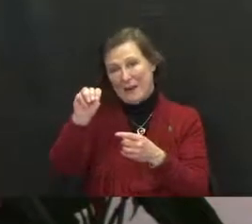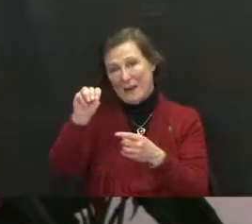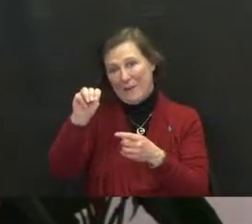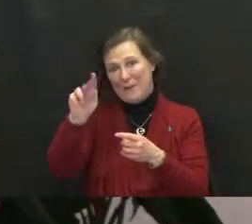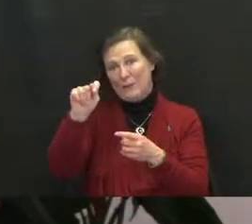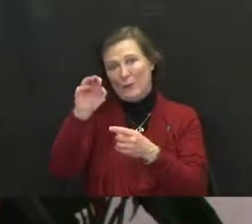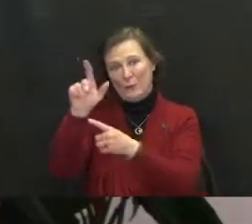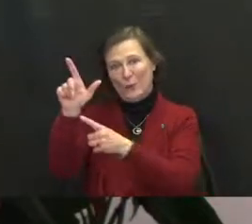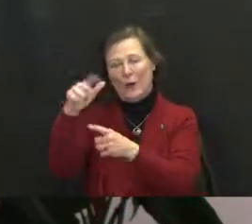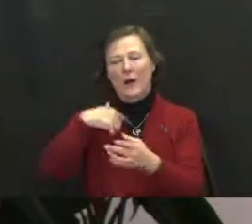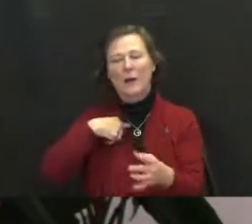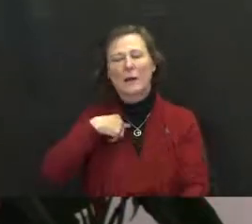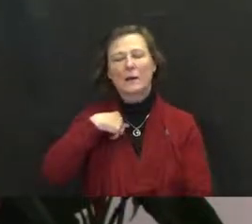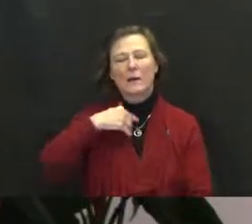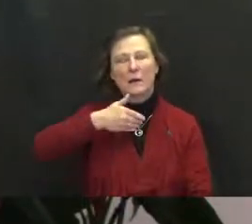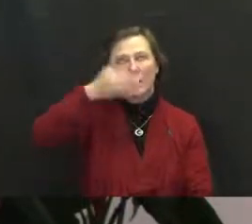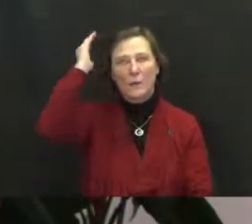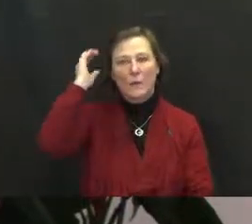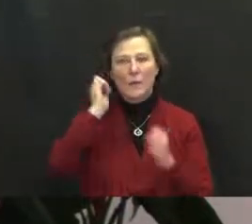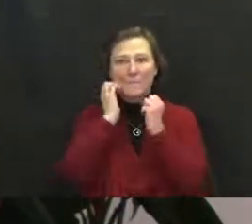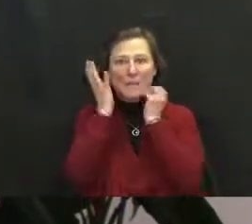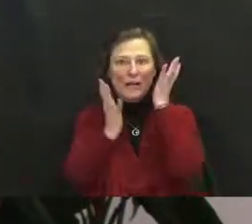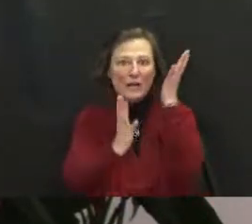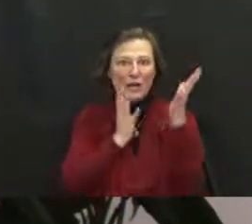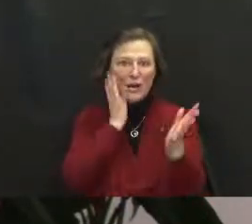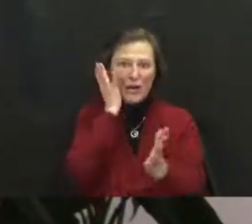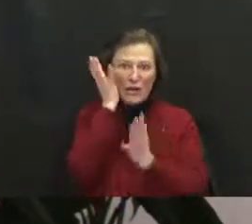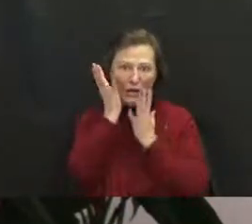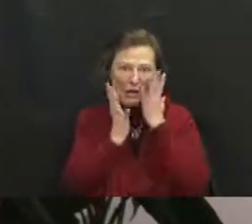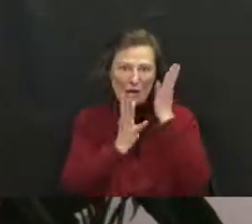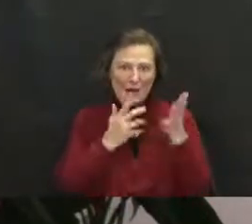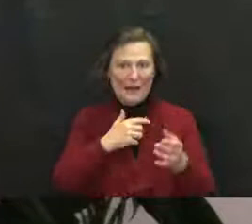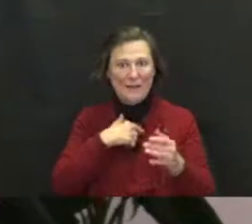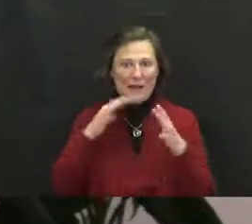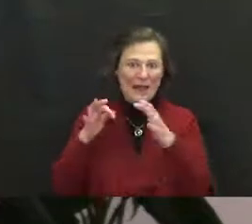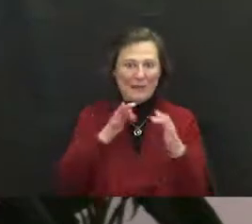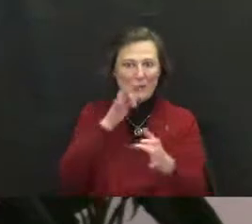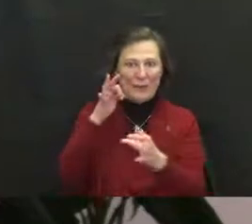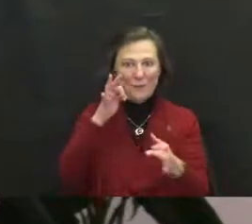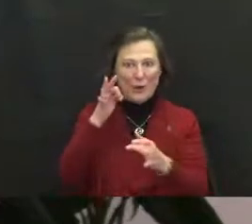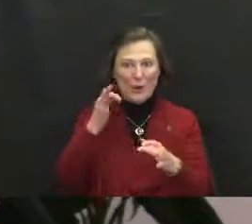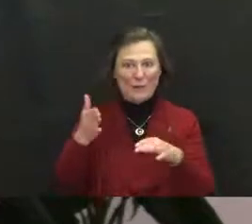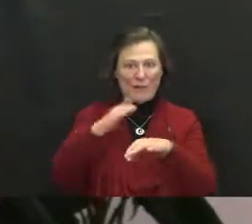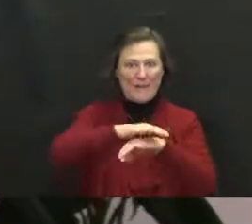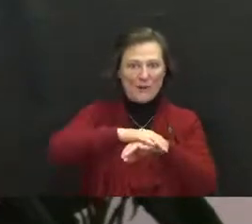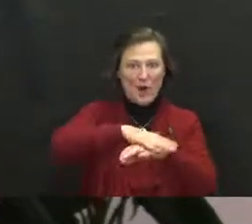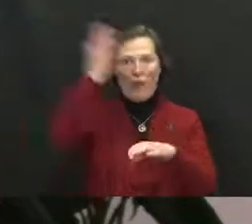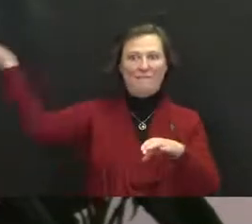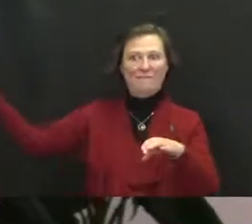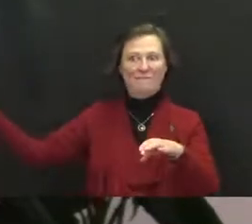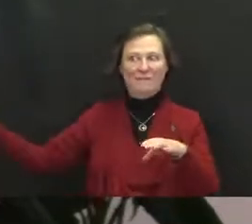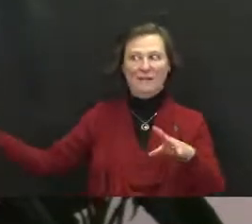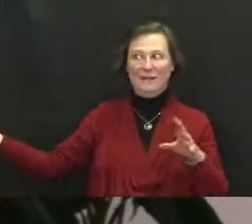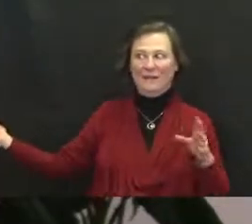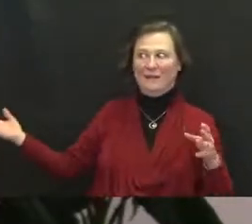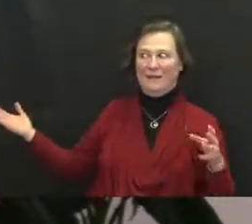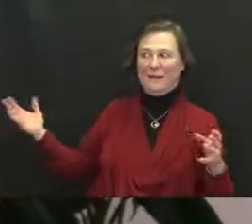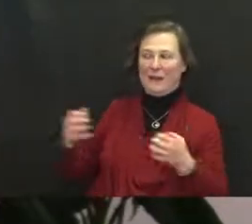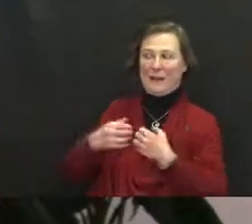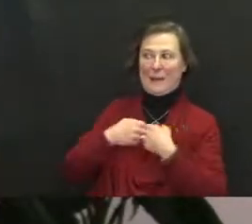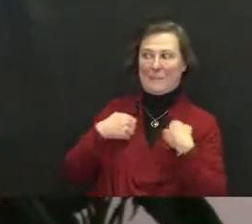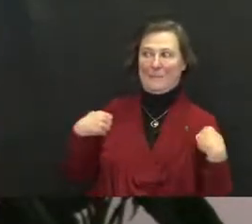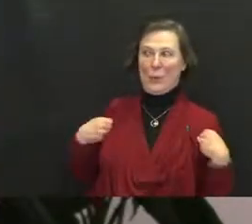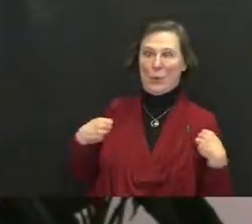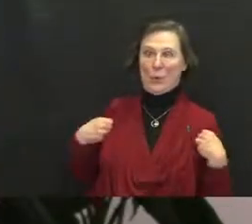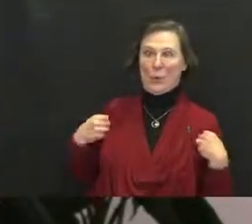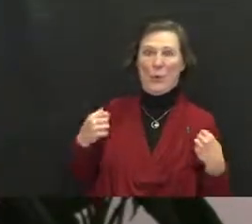I was so embarrassed. My spiritual cover had been blown. Instead of being the calm,